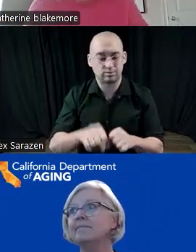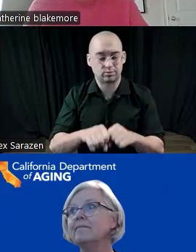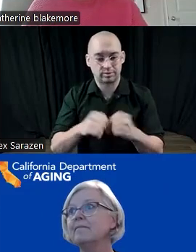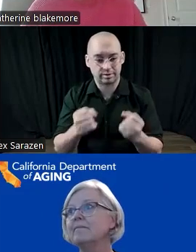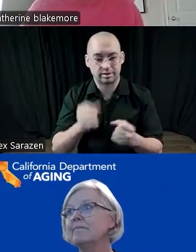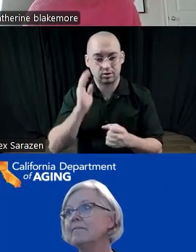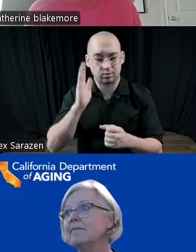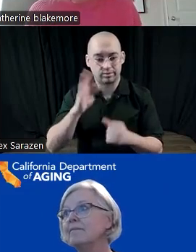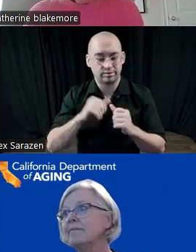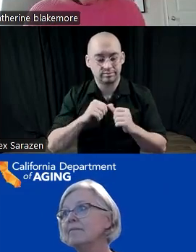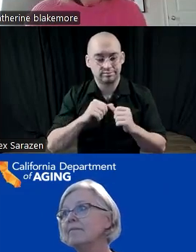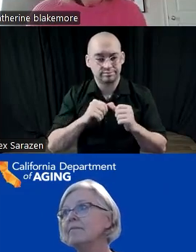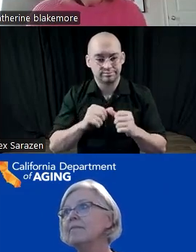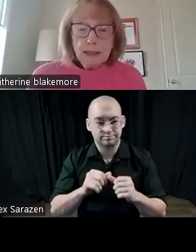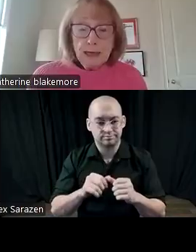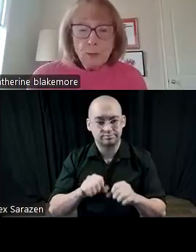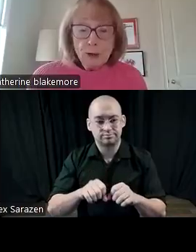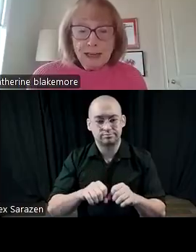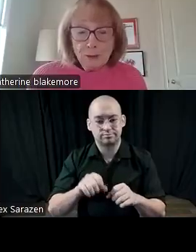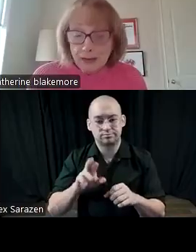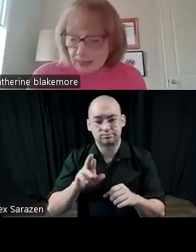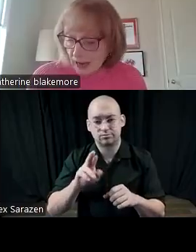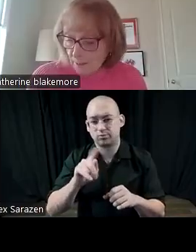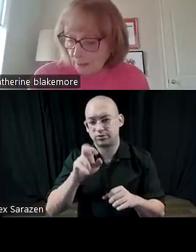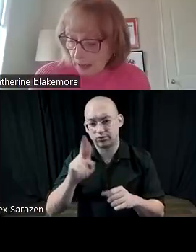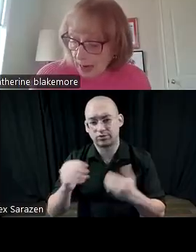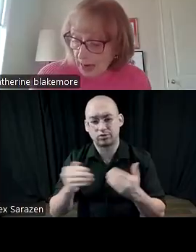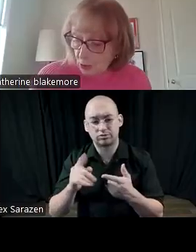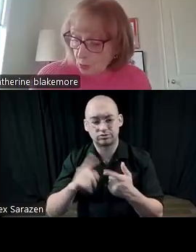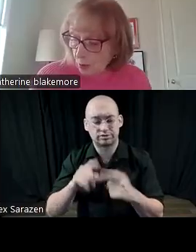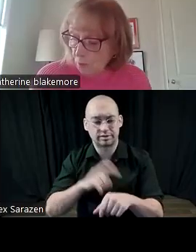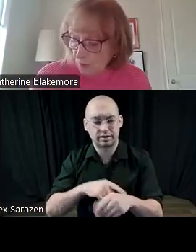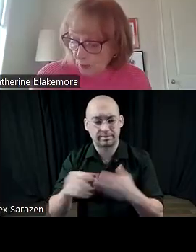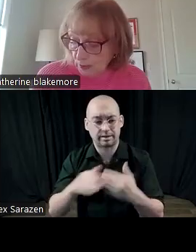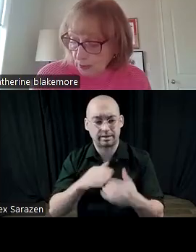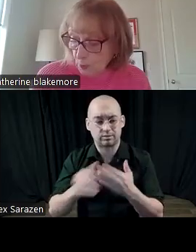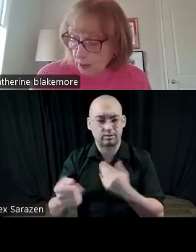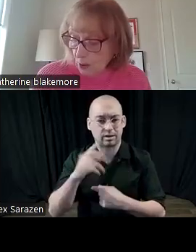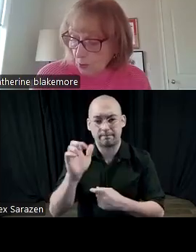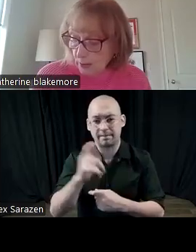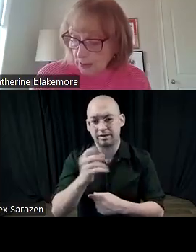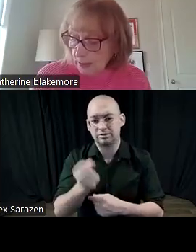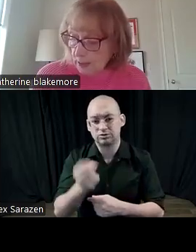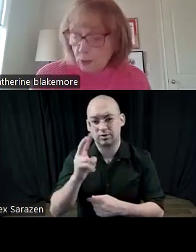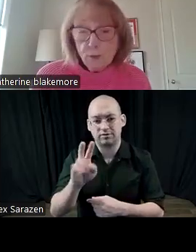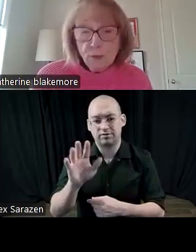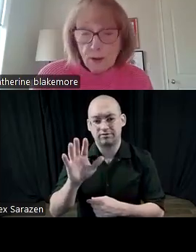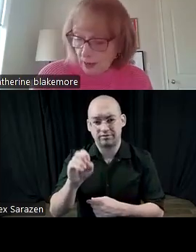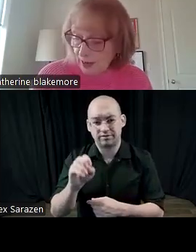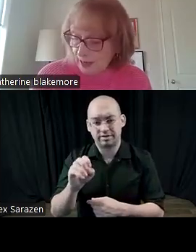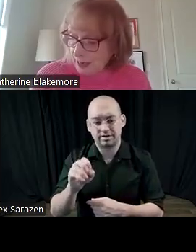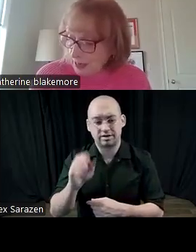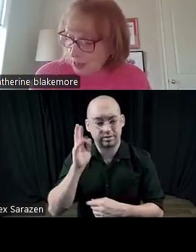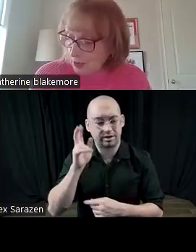we'll just return. We're really close to the time we were going to take our break anyway. At 12:50, we are going to hear